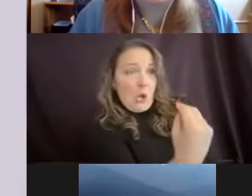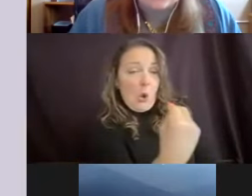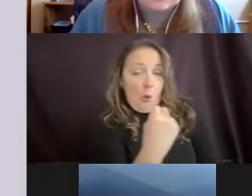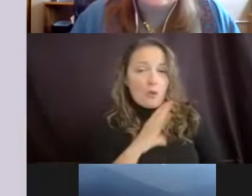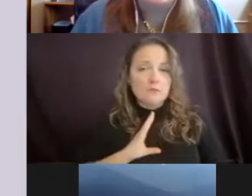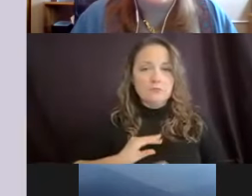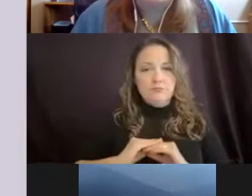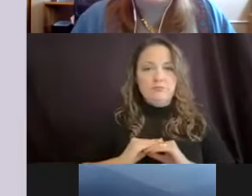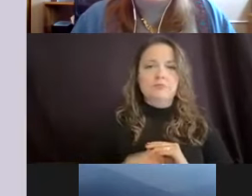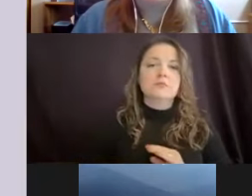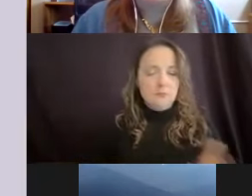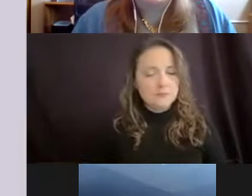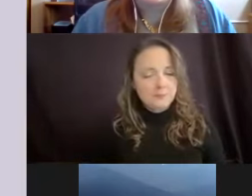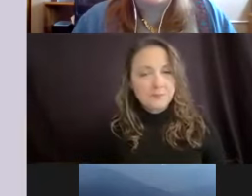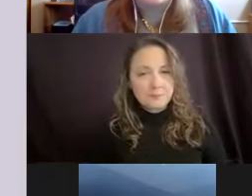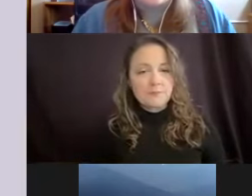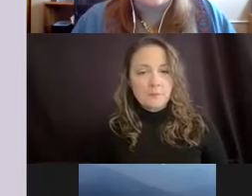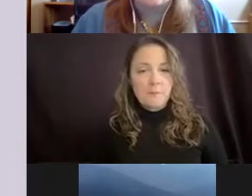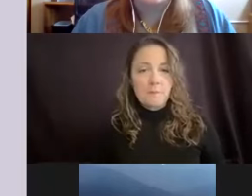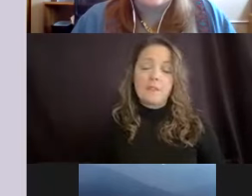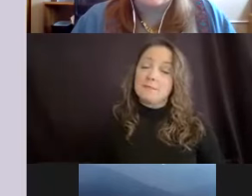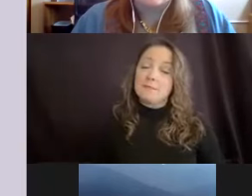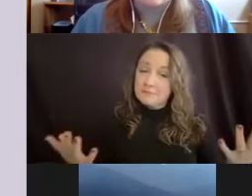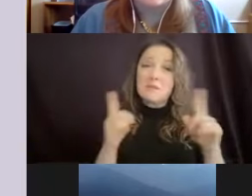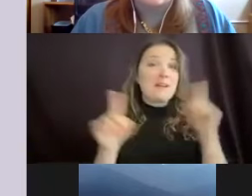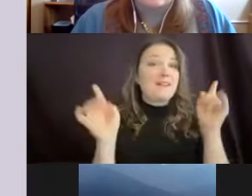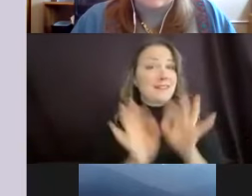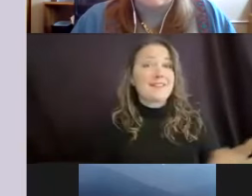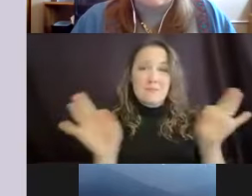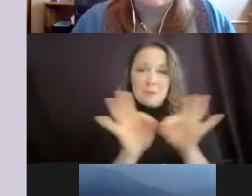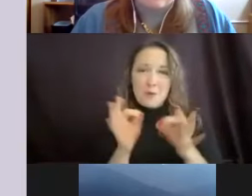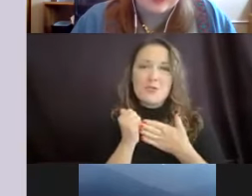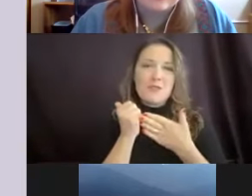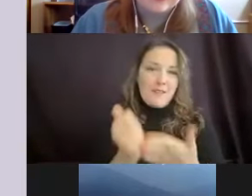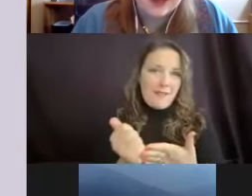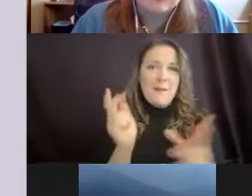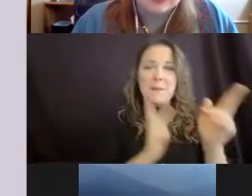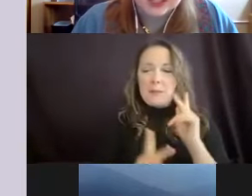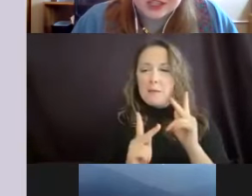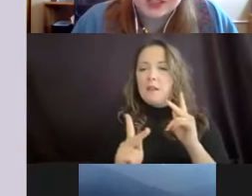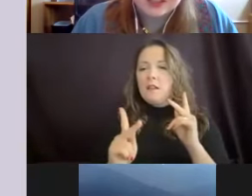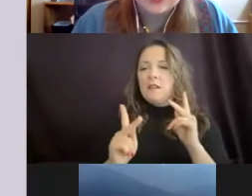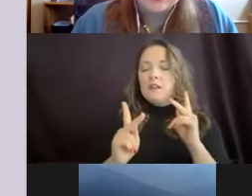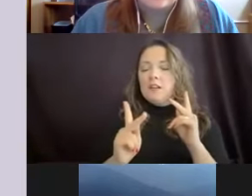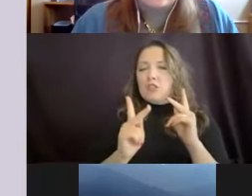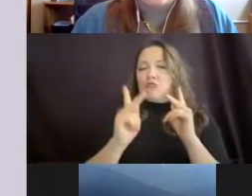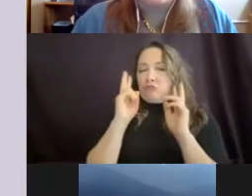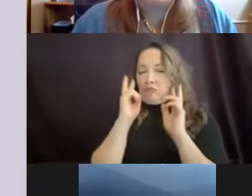it's important to help the young people in your life respect that